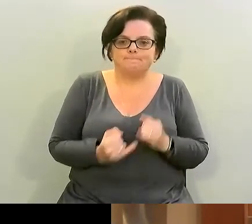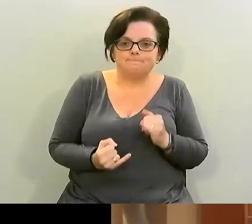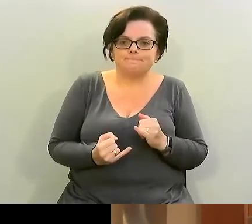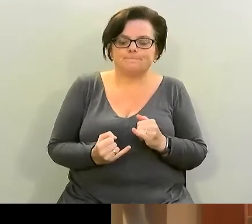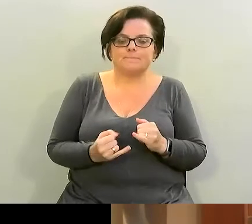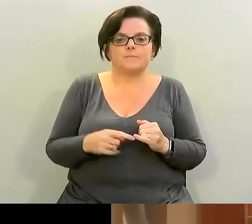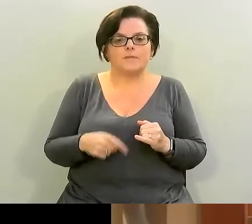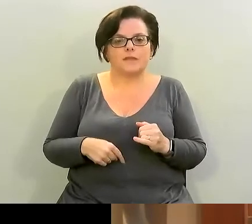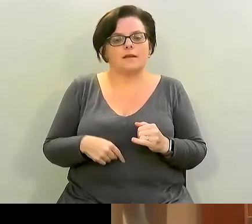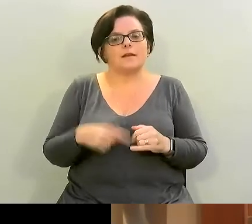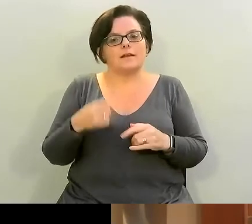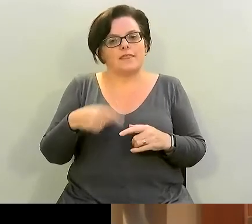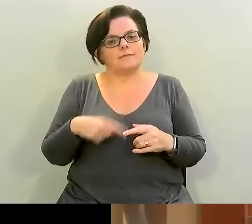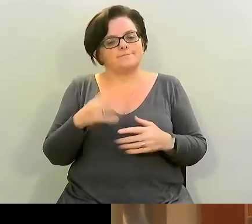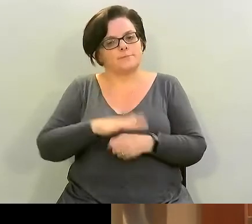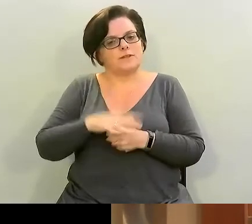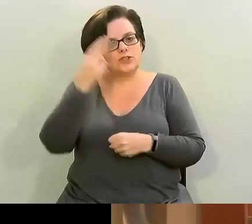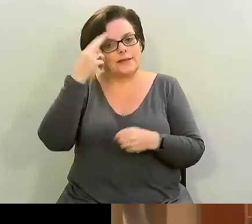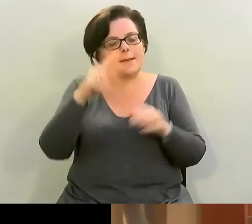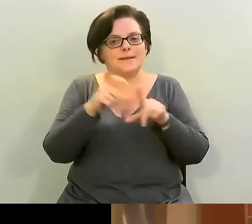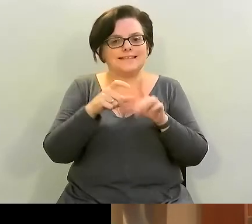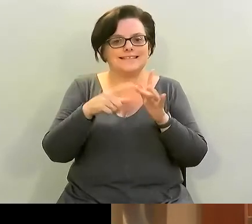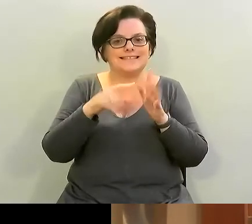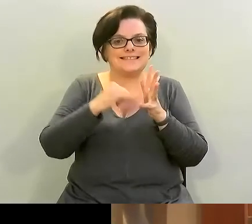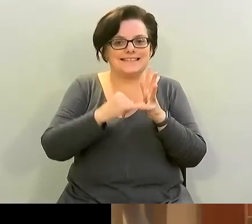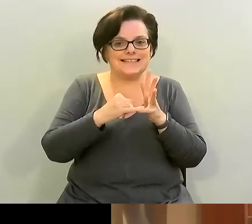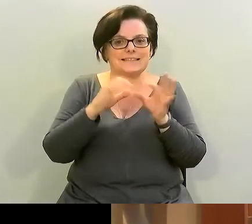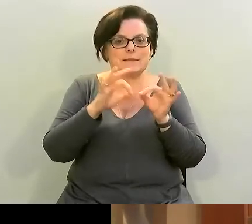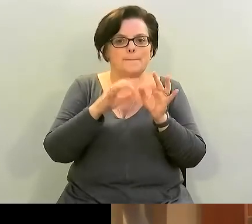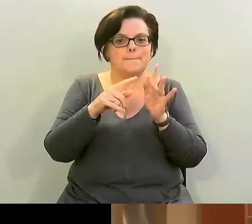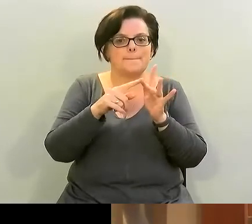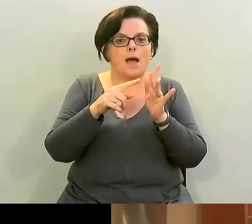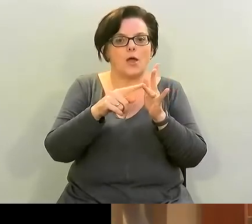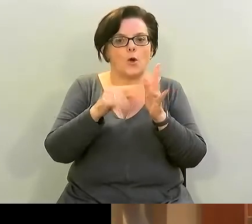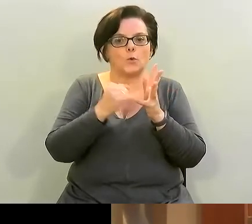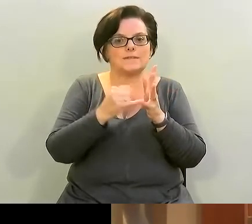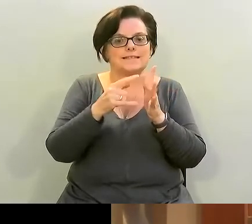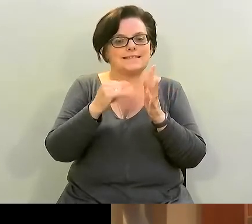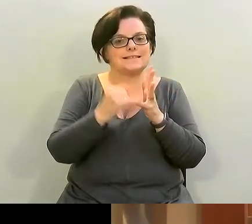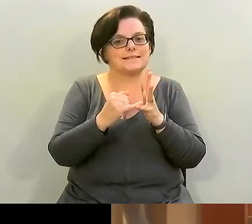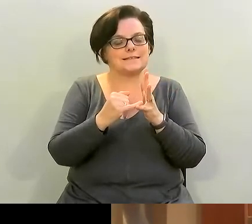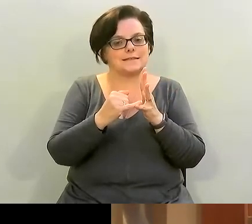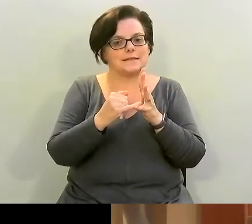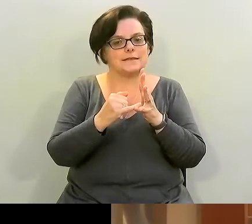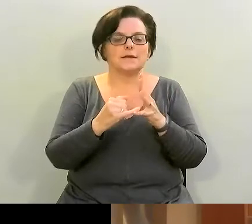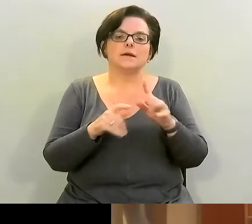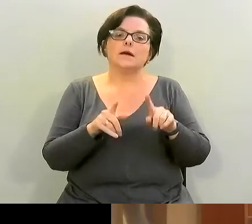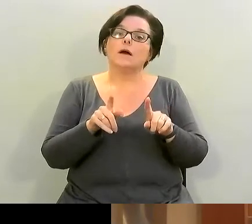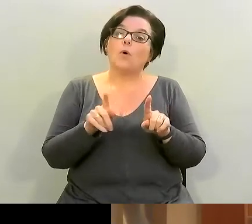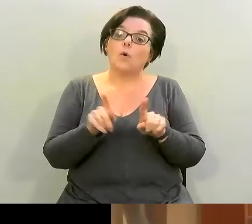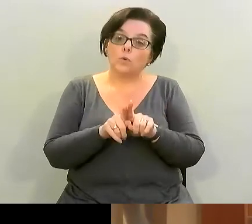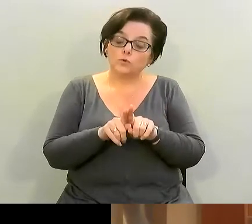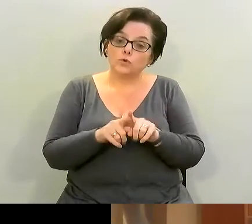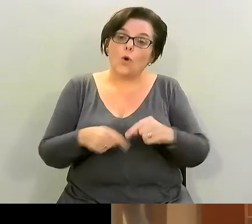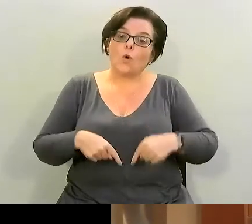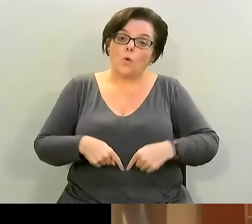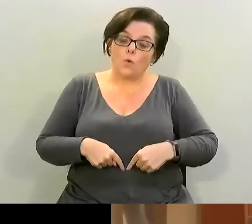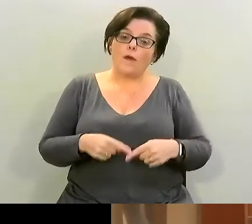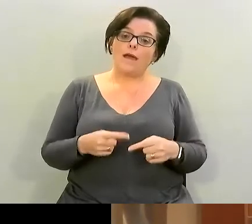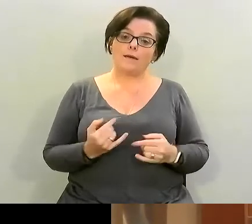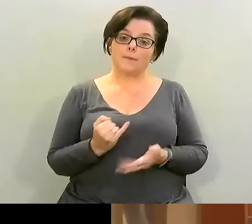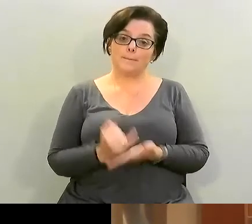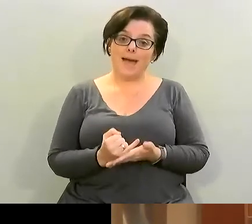is called dysbiosis and when inflammation gets set up it also loops back to cause brain inflammation